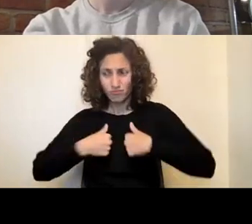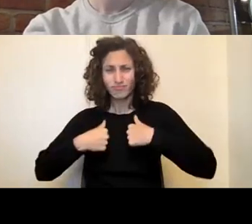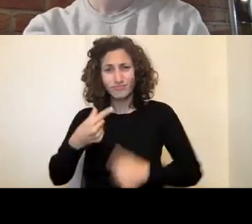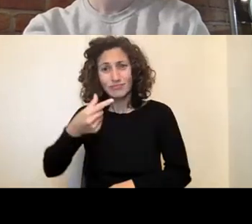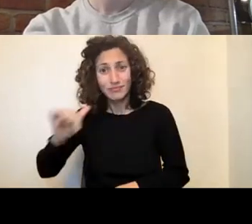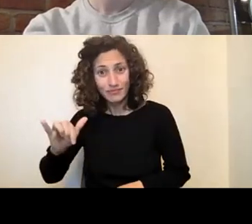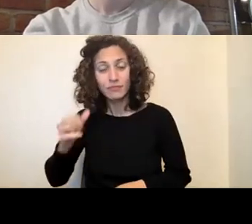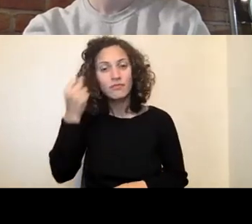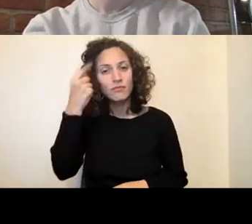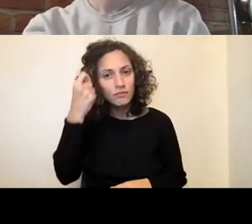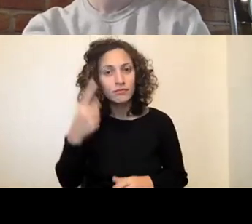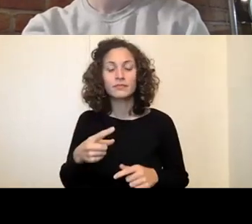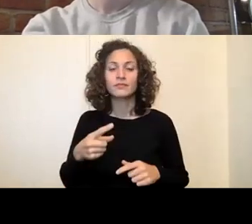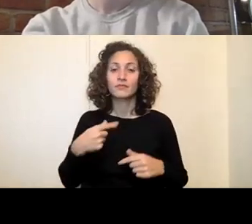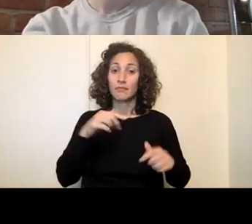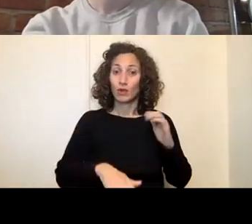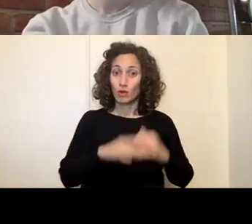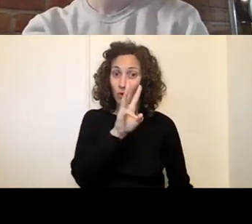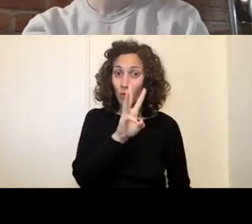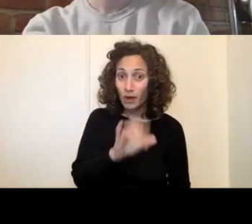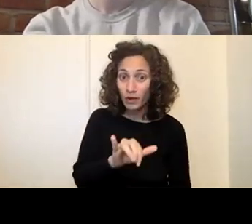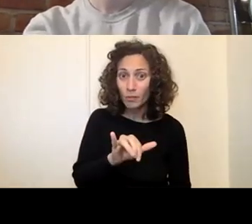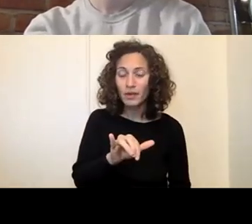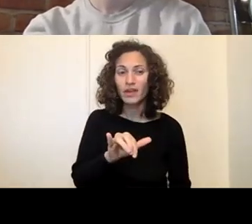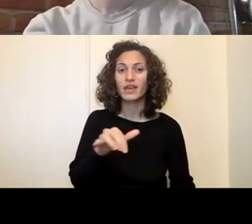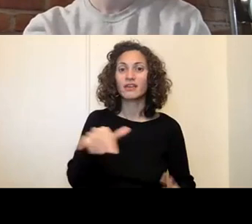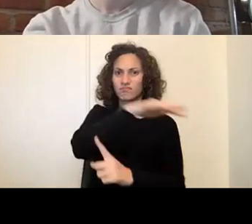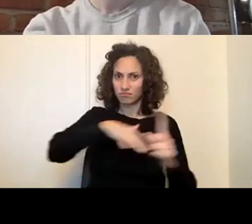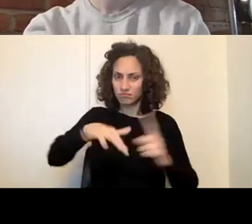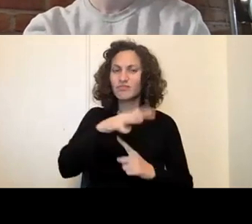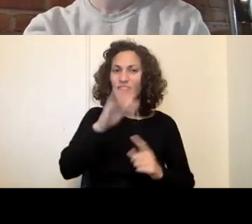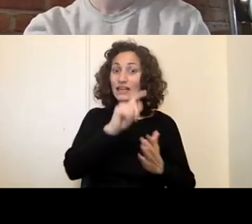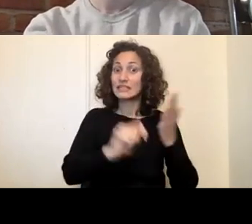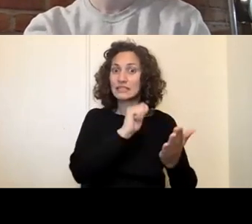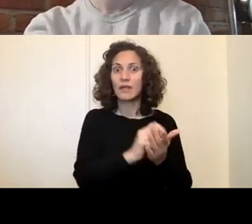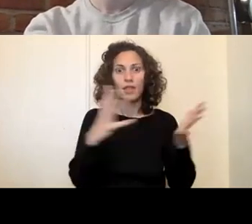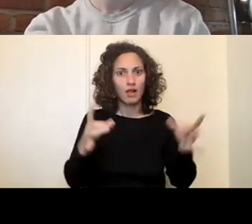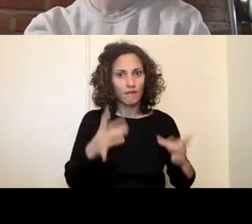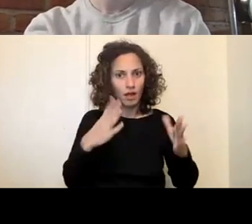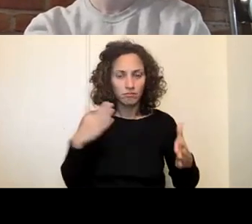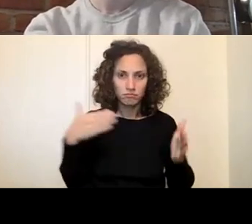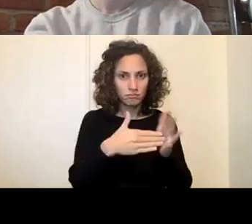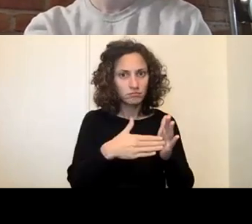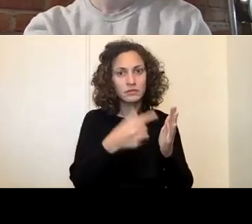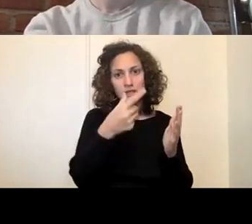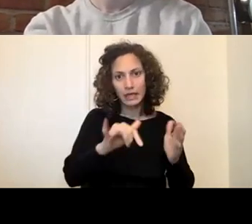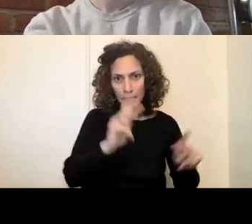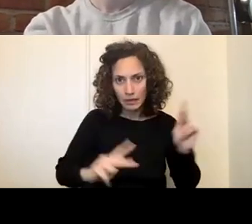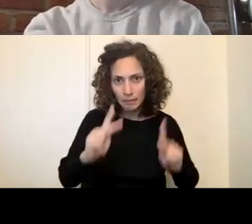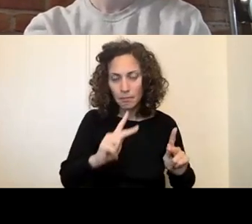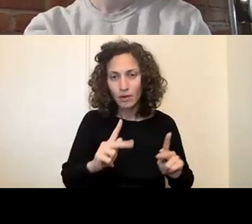Wyoming at a time, when there was a lot of violence towards gay people, specifically the story of Matthew Shepard. I won't get too much into